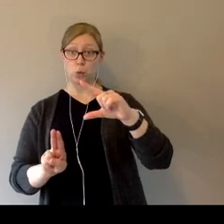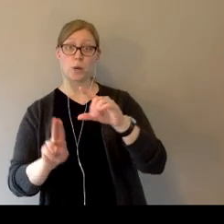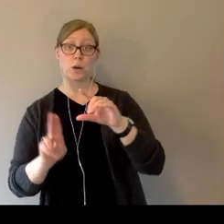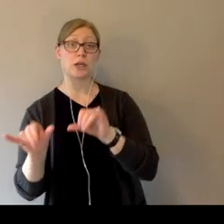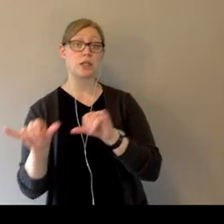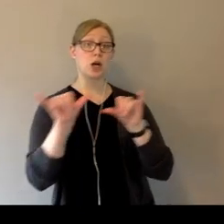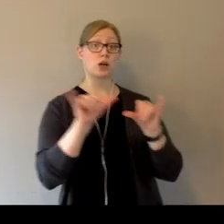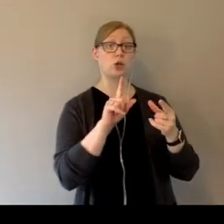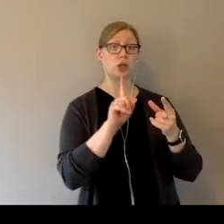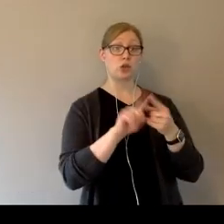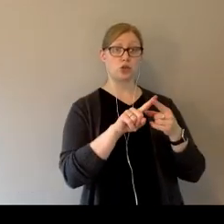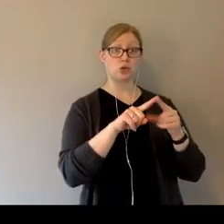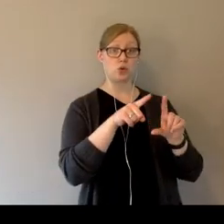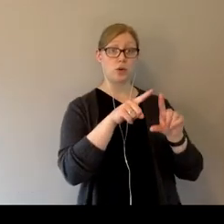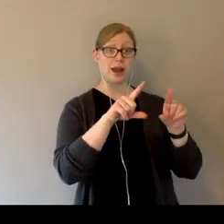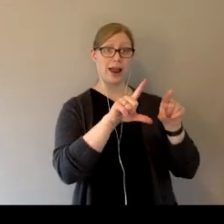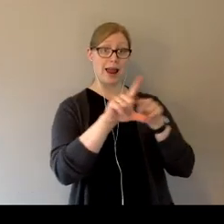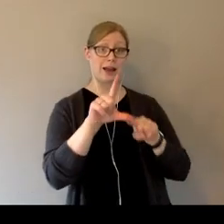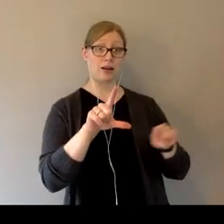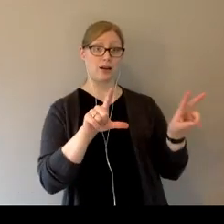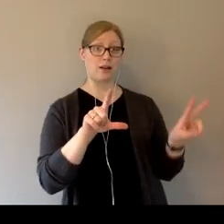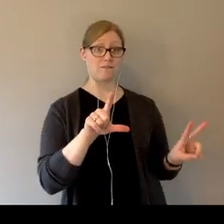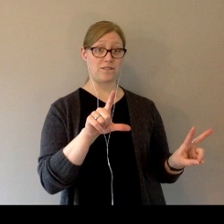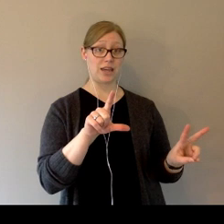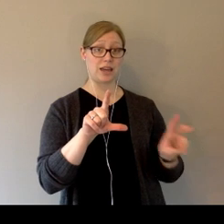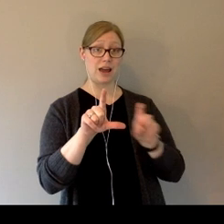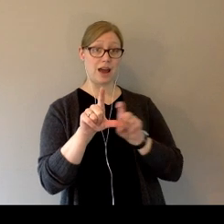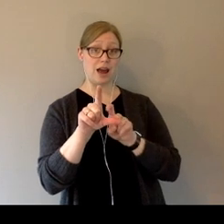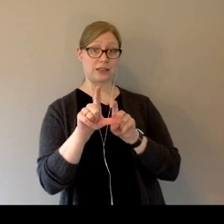VXW by vertical angles.